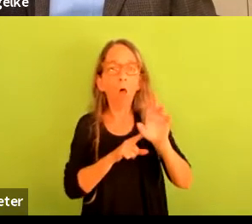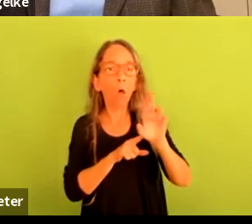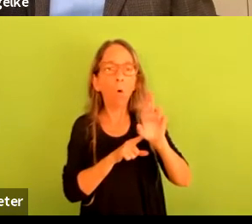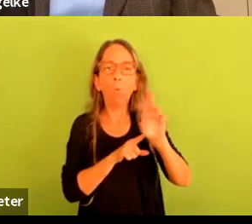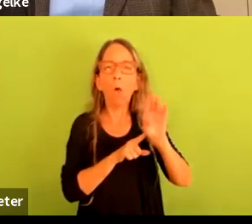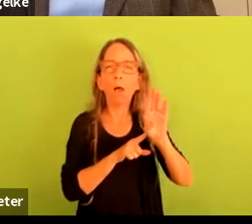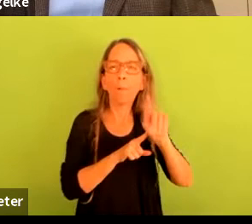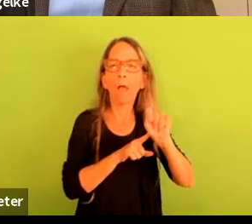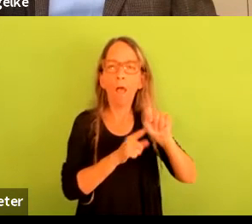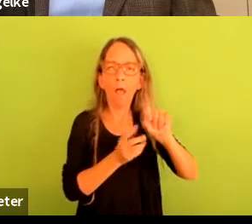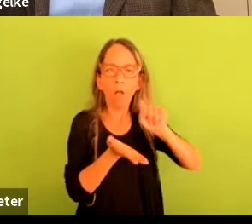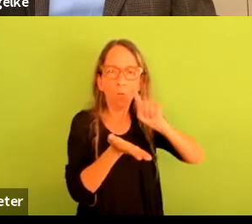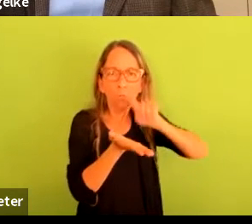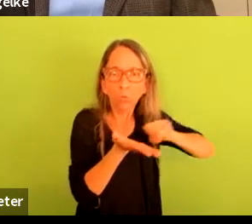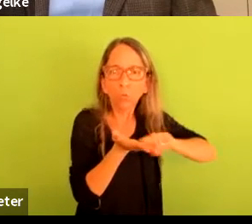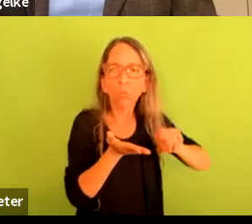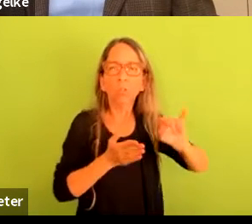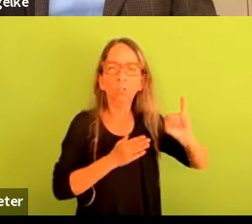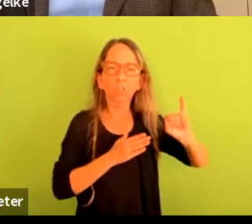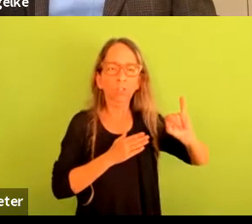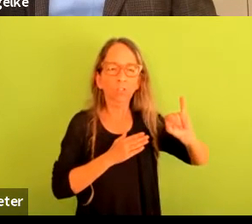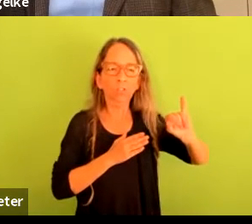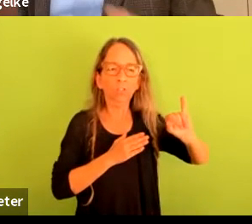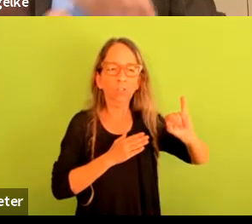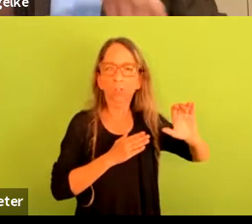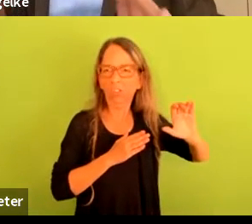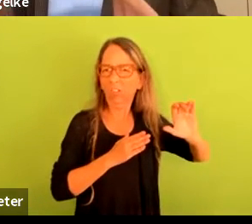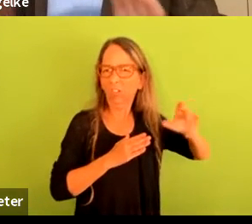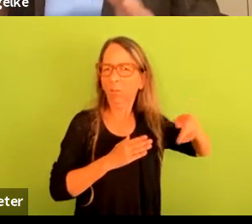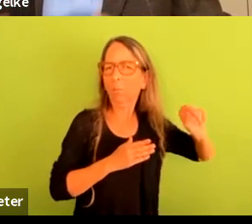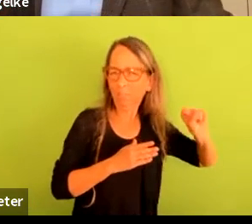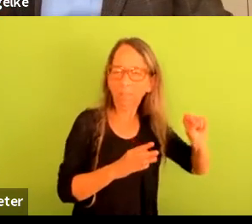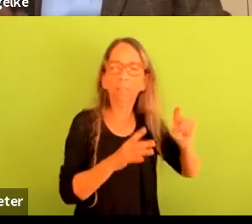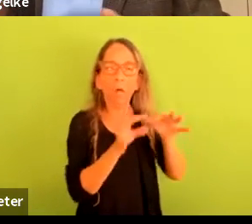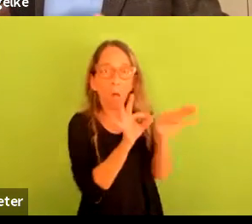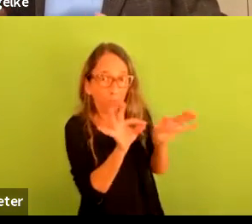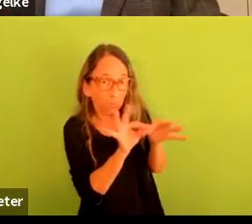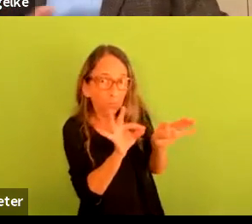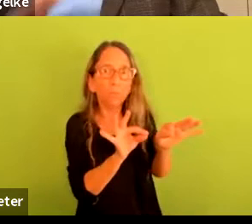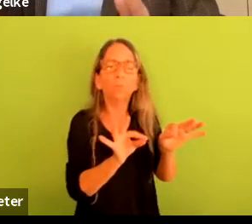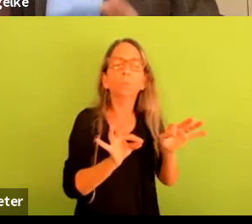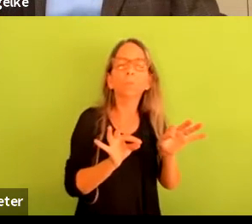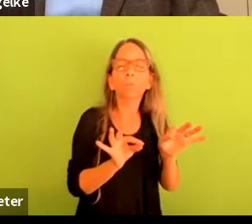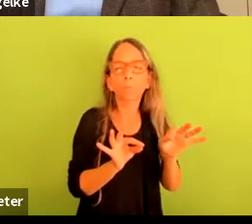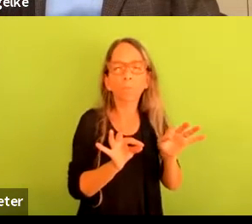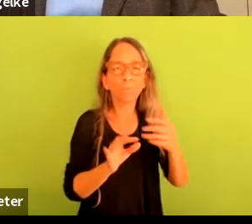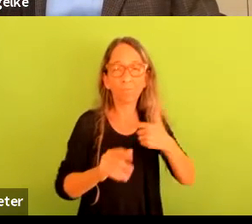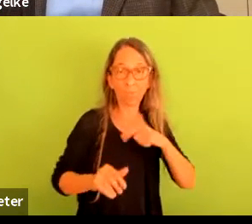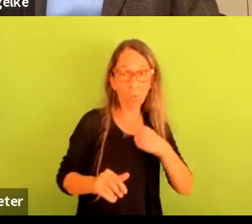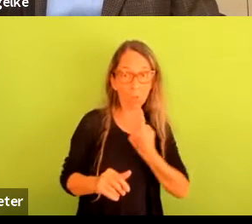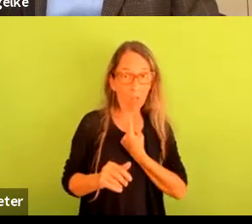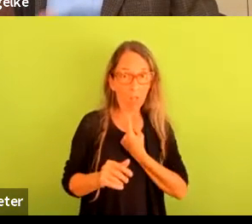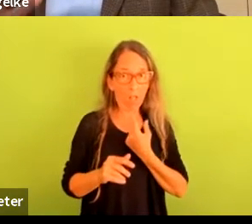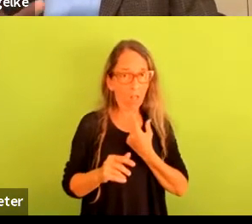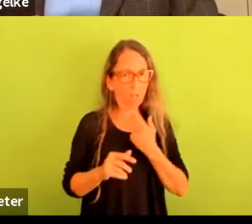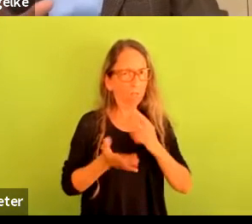that's ever been done when it's completed. And I don't want to say that we're the only ones who've been doing research here. I mean, this draws on the